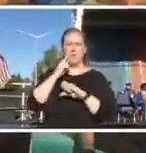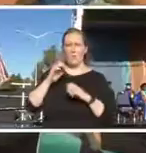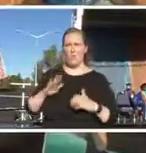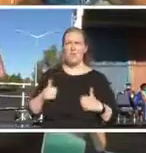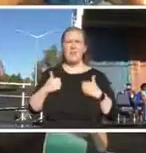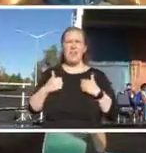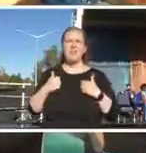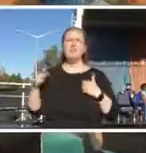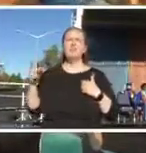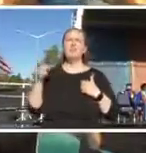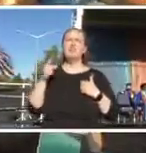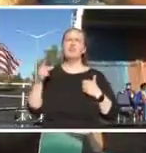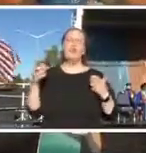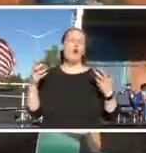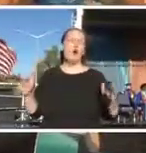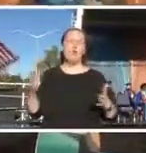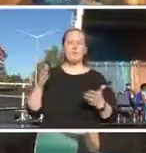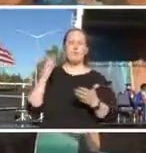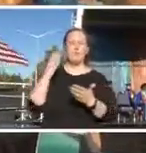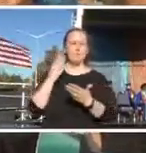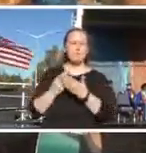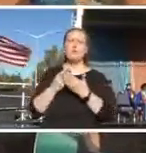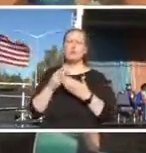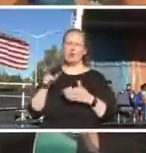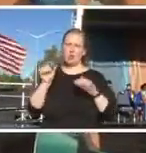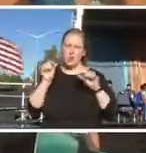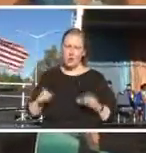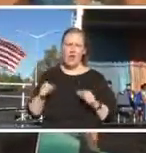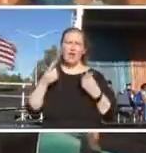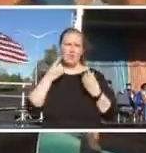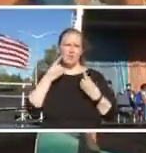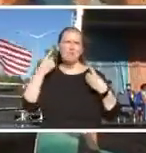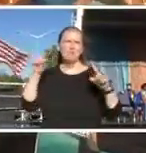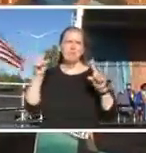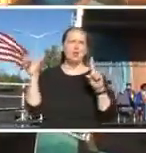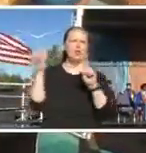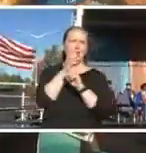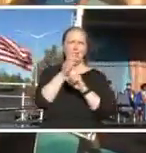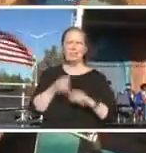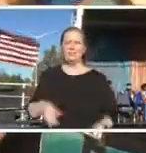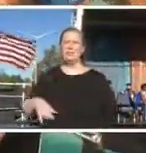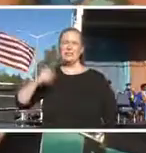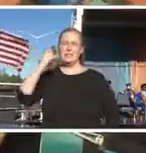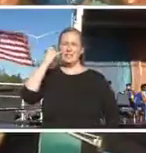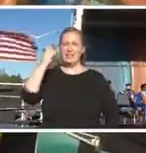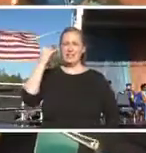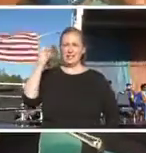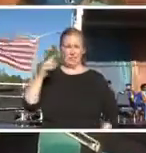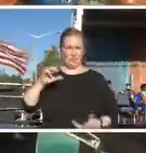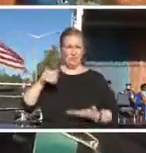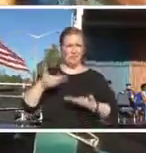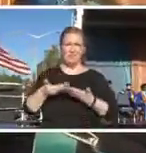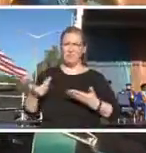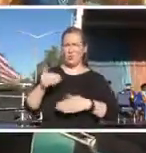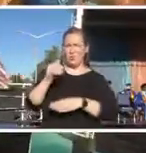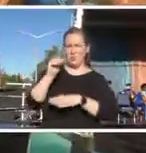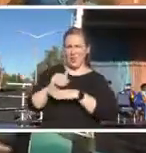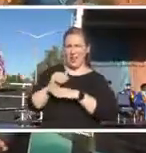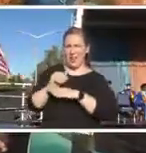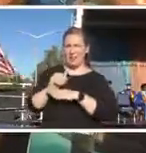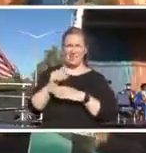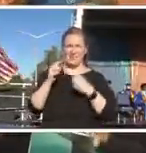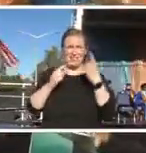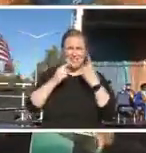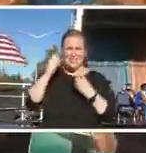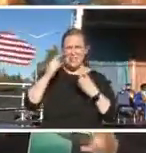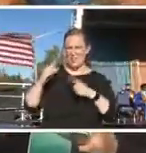have absolutely proven that you can achieve it. If you reach tonight's milestone, considering the